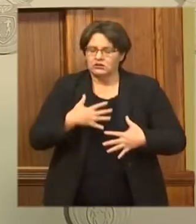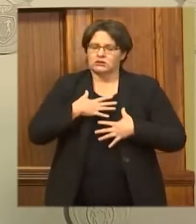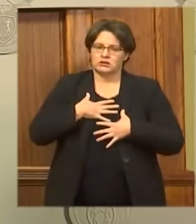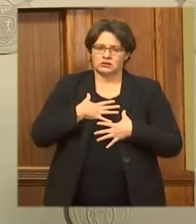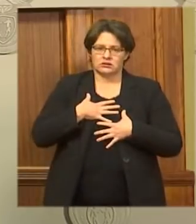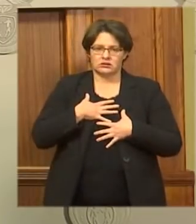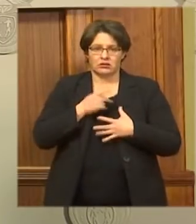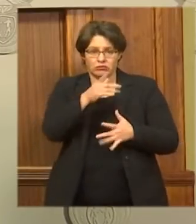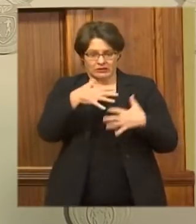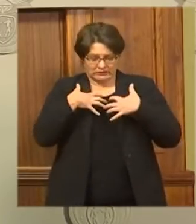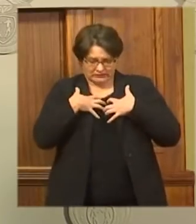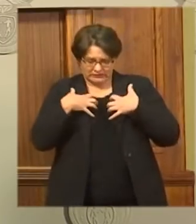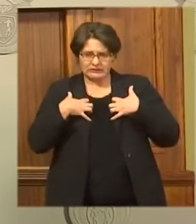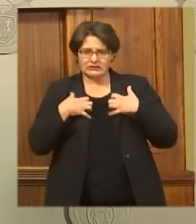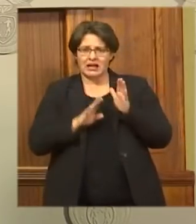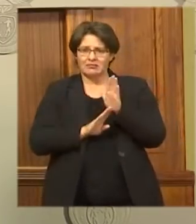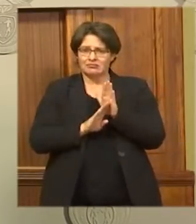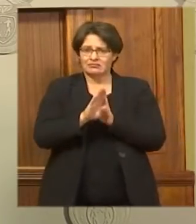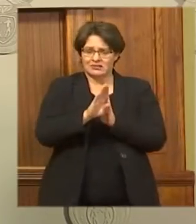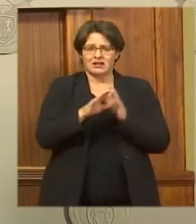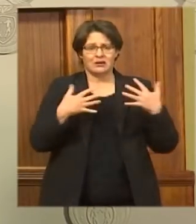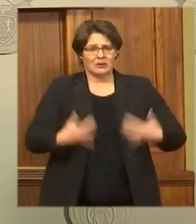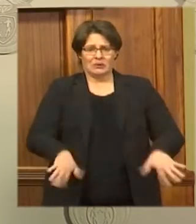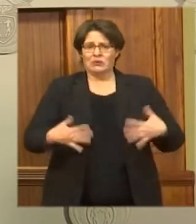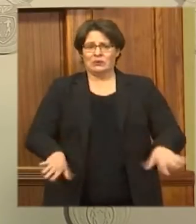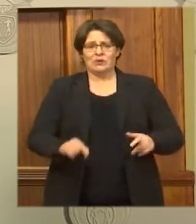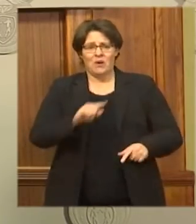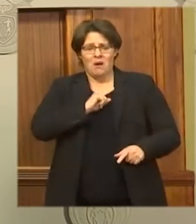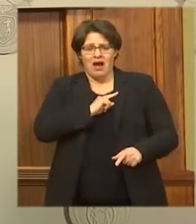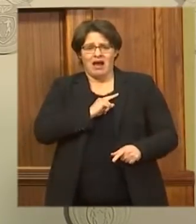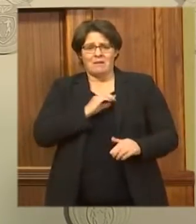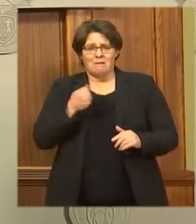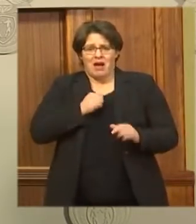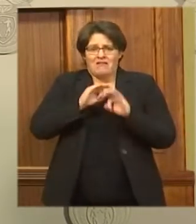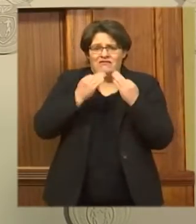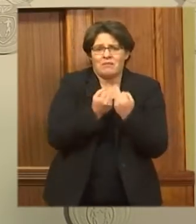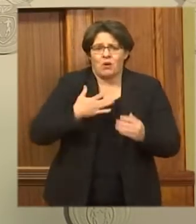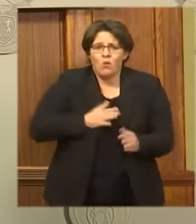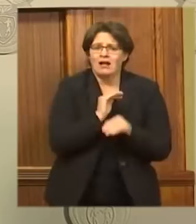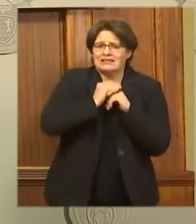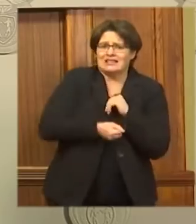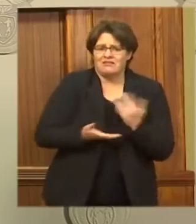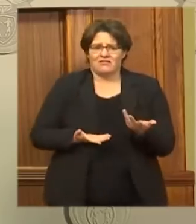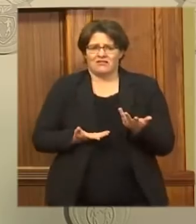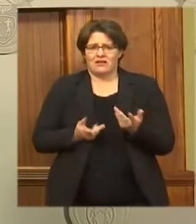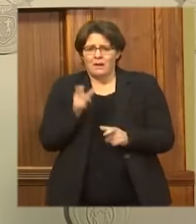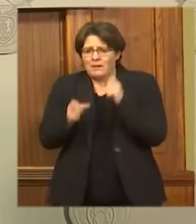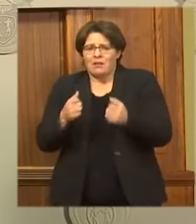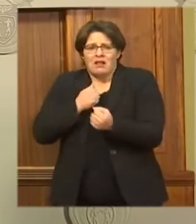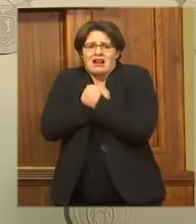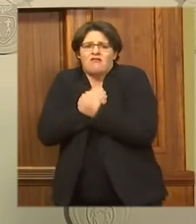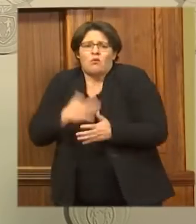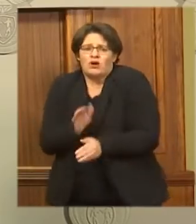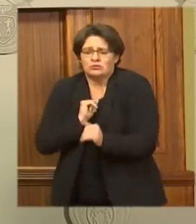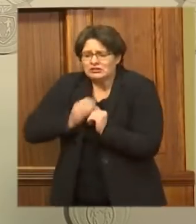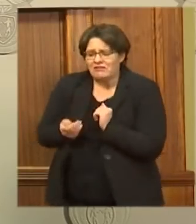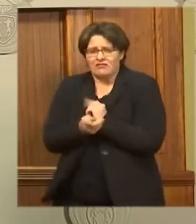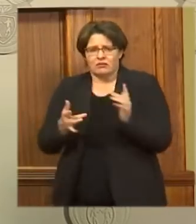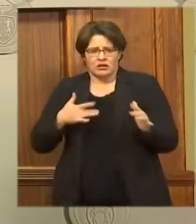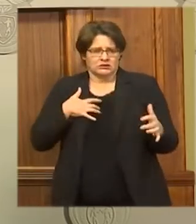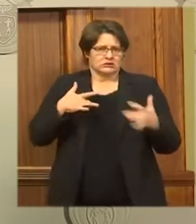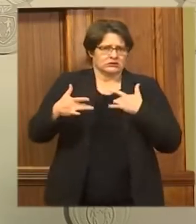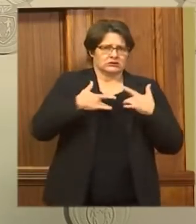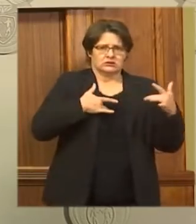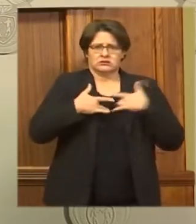in infections and are anxious for the safety and well-being of your loved ones. You